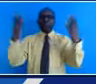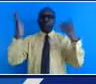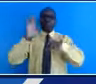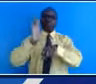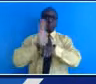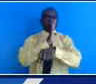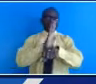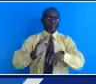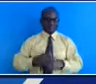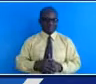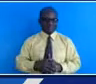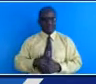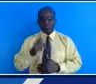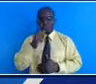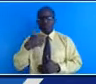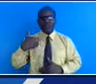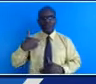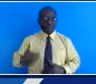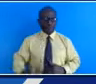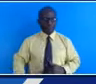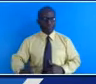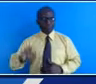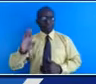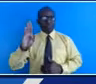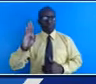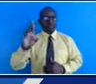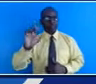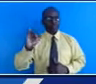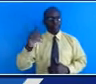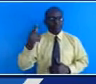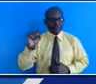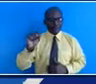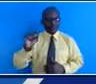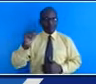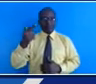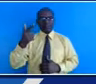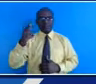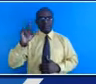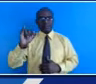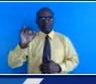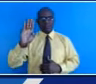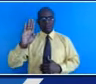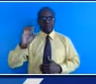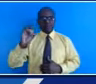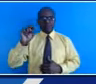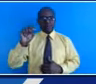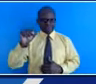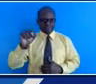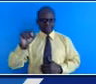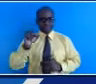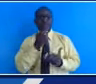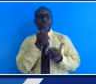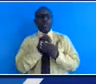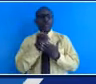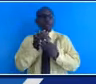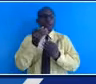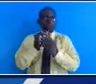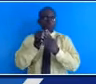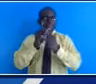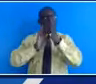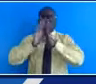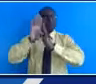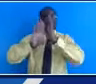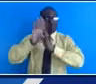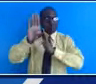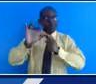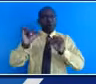Development, Bridget Gibbons, who is here, and in a few minutes I'm going to introduce the mayor of the village of Croton-on-Hudson, Brian Pugh, who's going to chat a little bit. As you